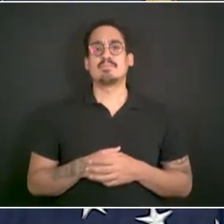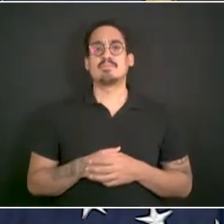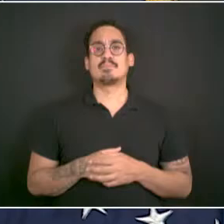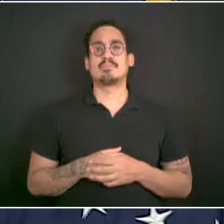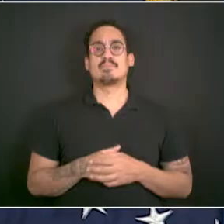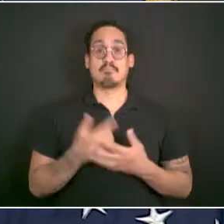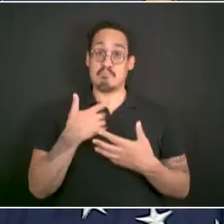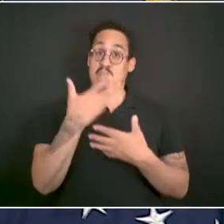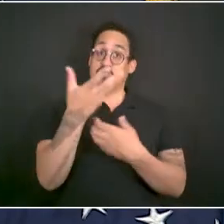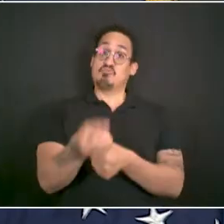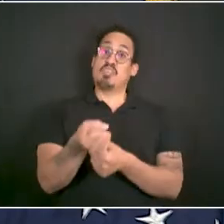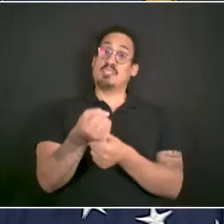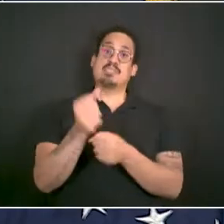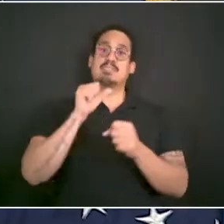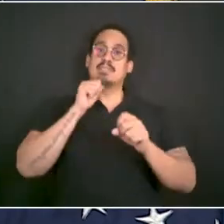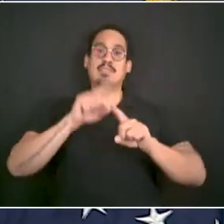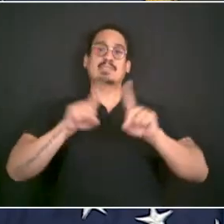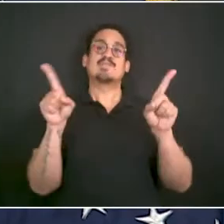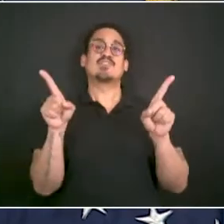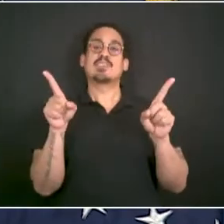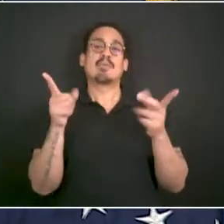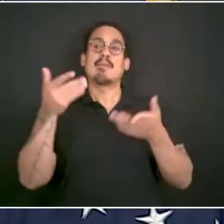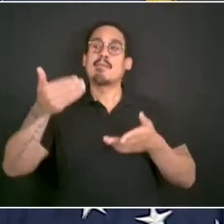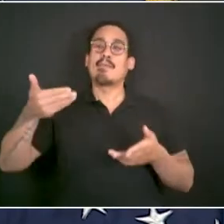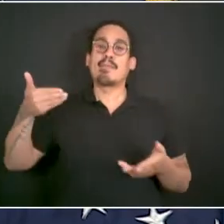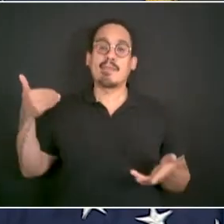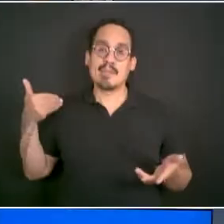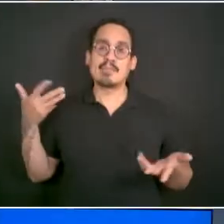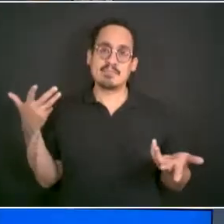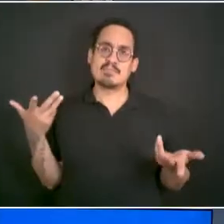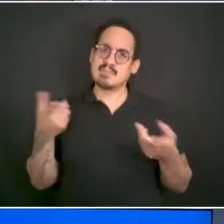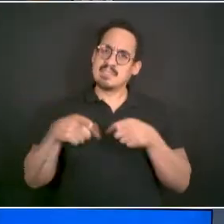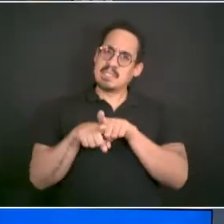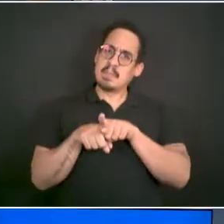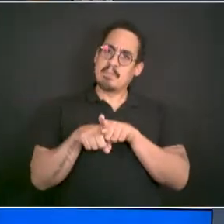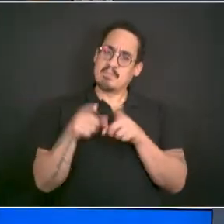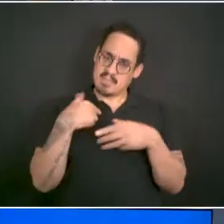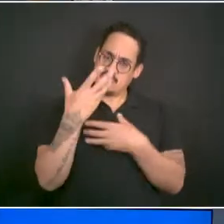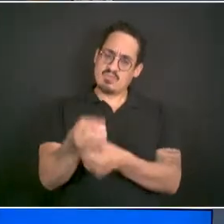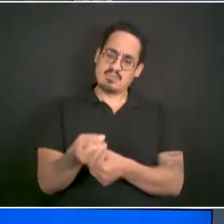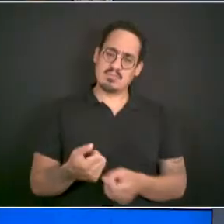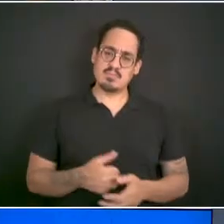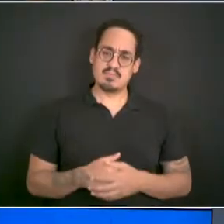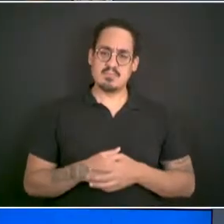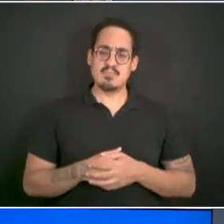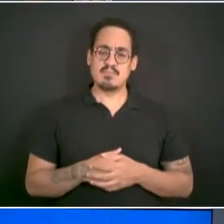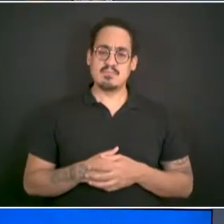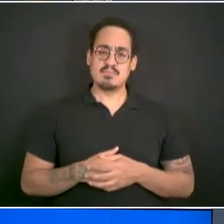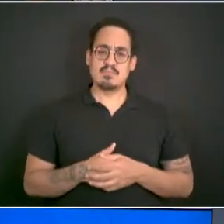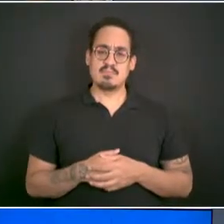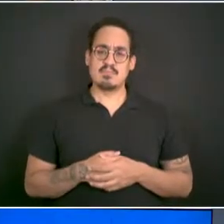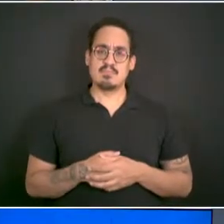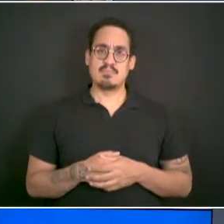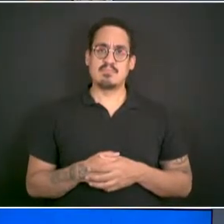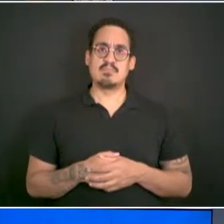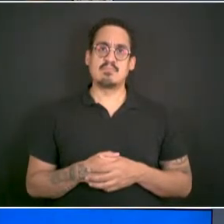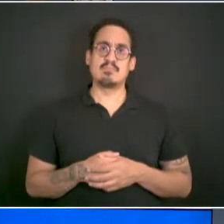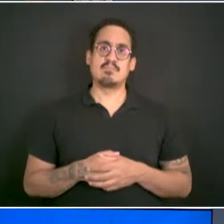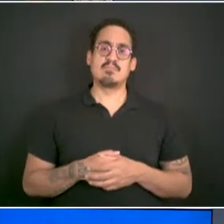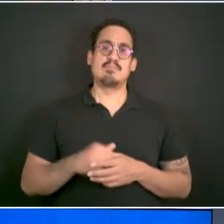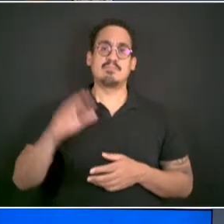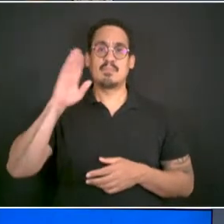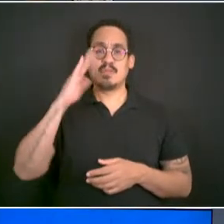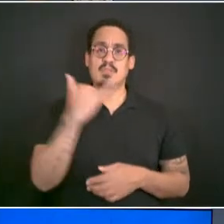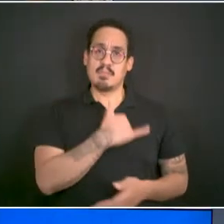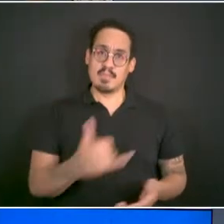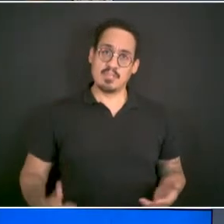than the trust I had in the rest of the deputy mayors. Last question, Morgan. Hi, Mr. Mayor. How are What's you? up, Morgan? How are you?